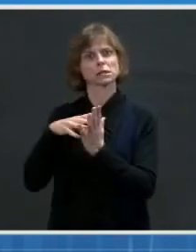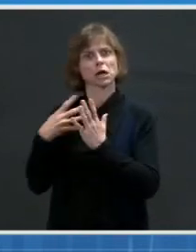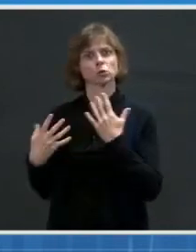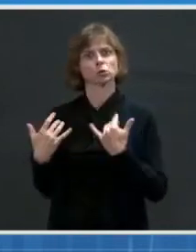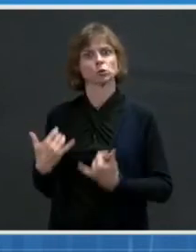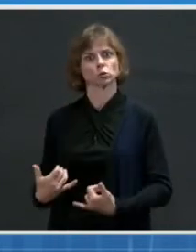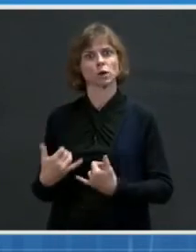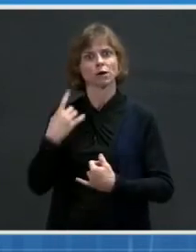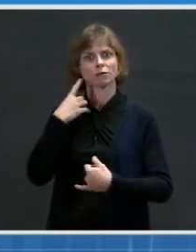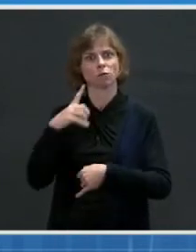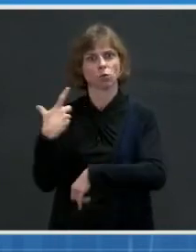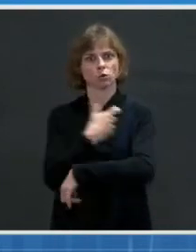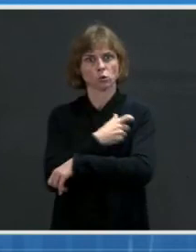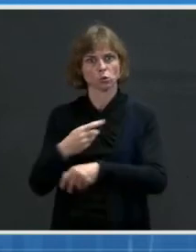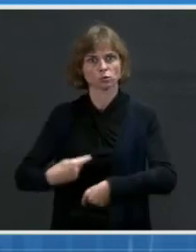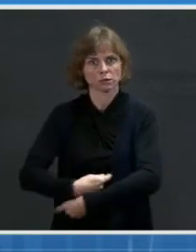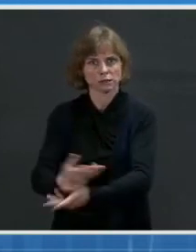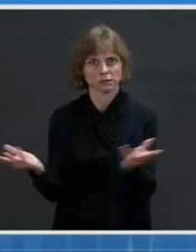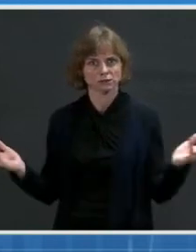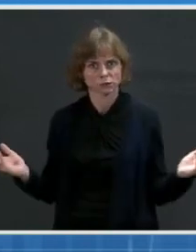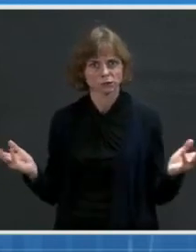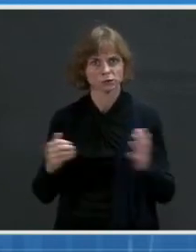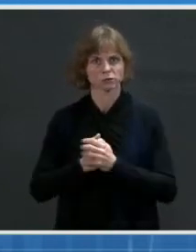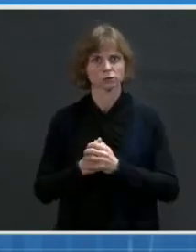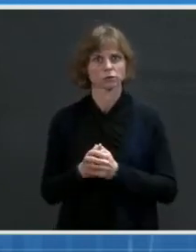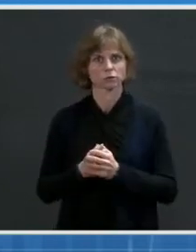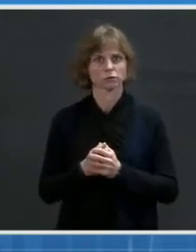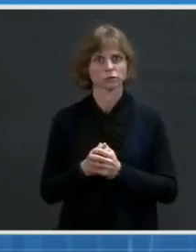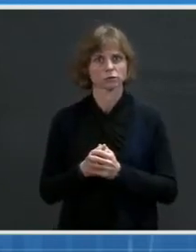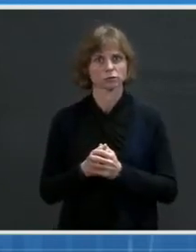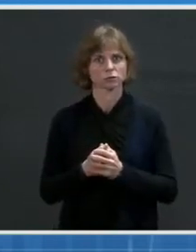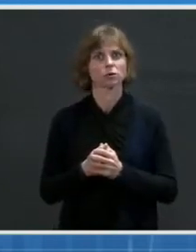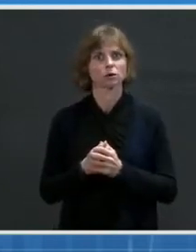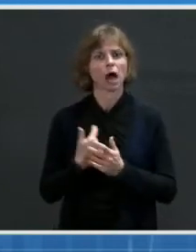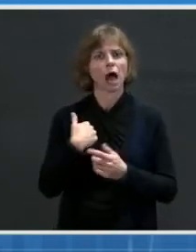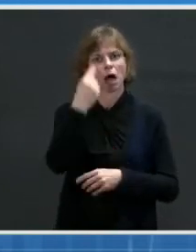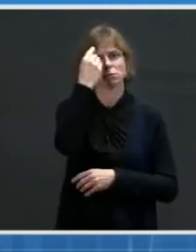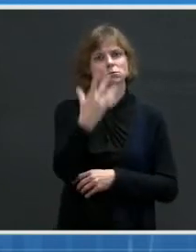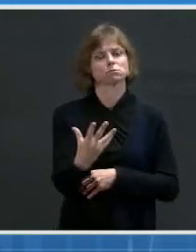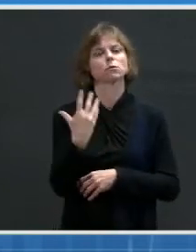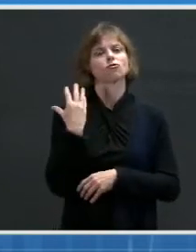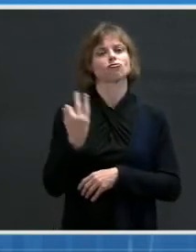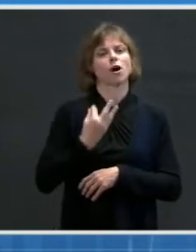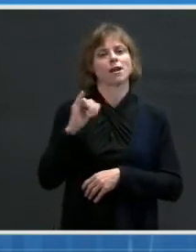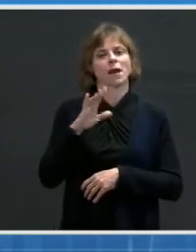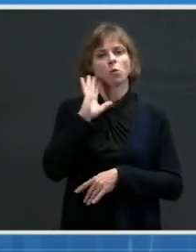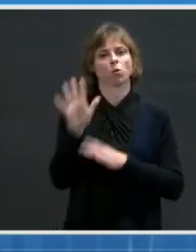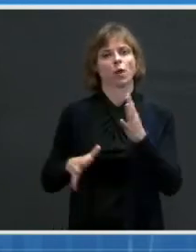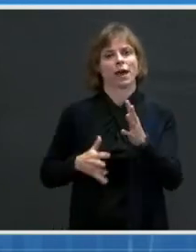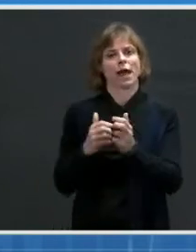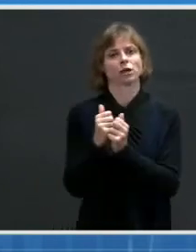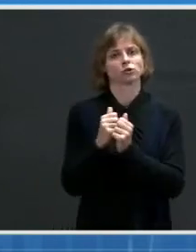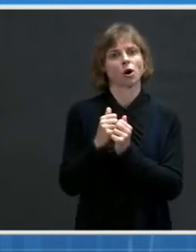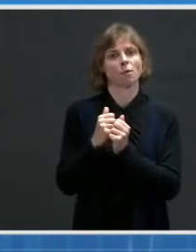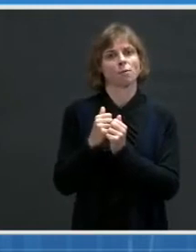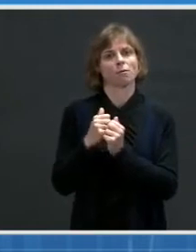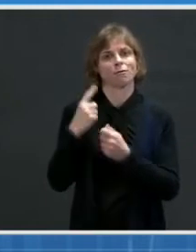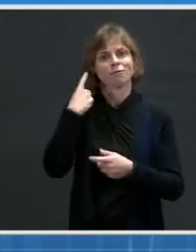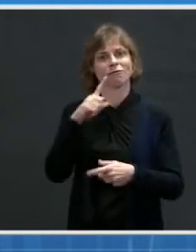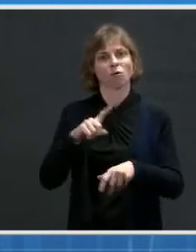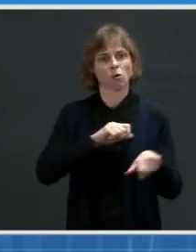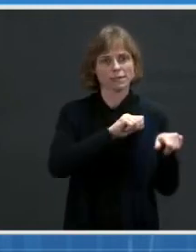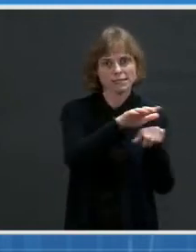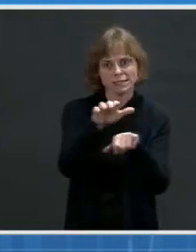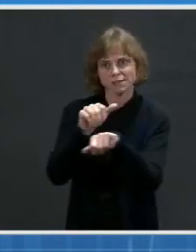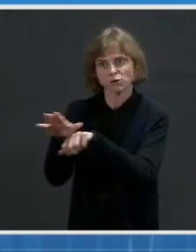distribution. I reported on Friday that we would catch up on deliveries by the end of this week.